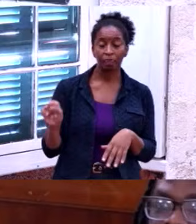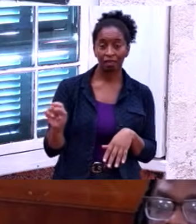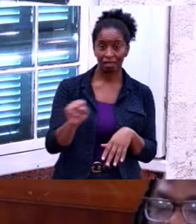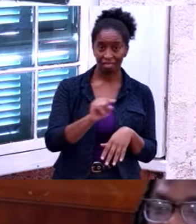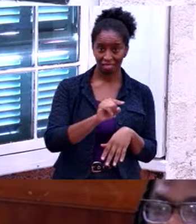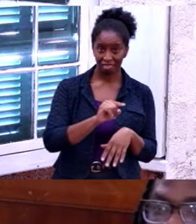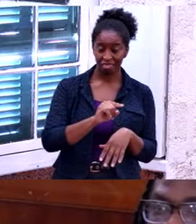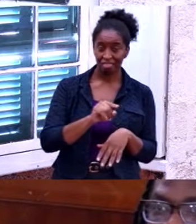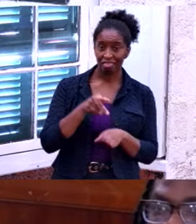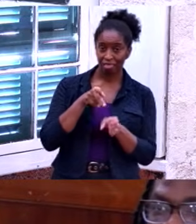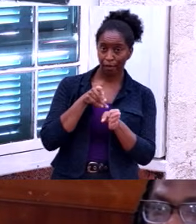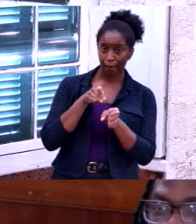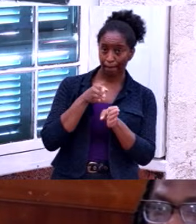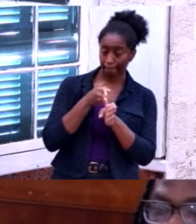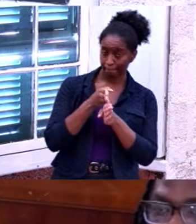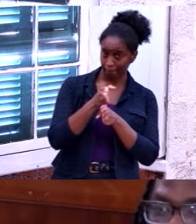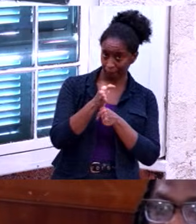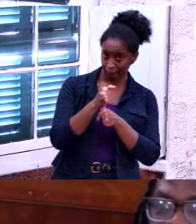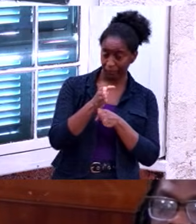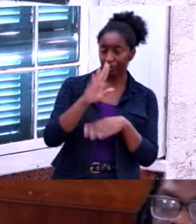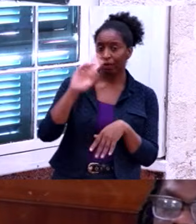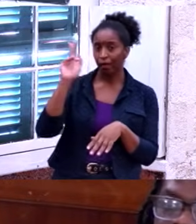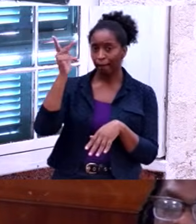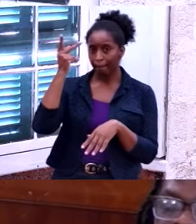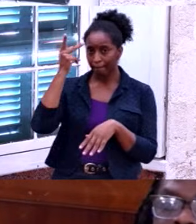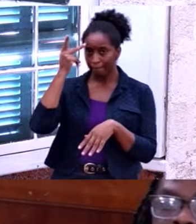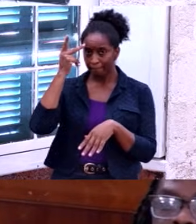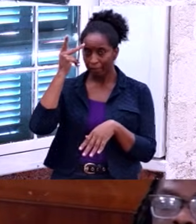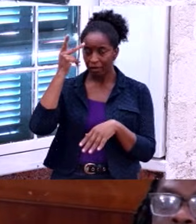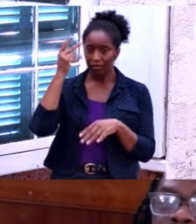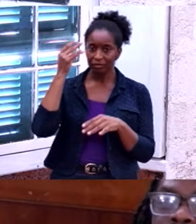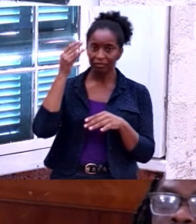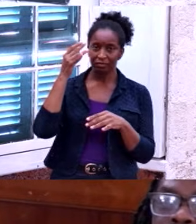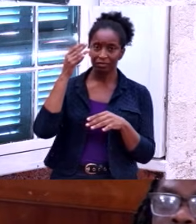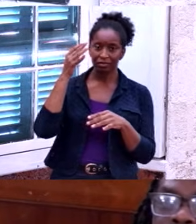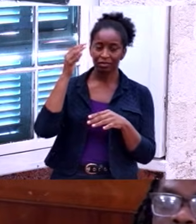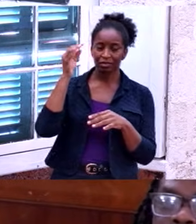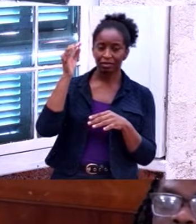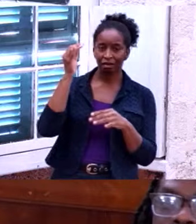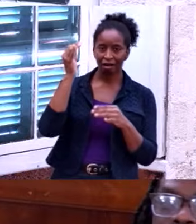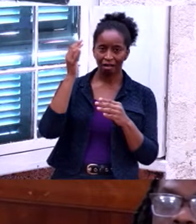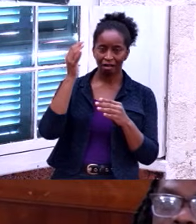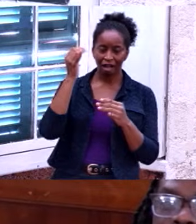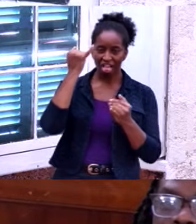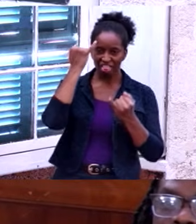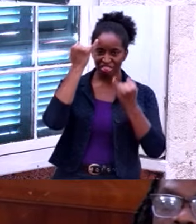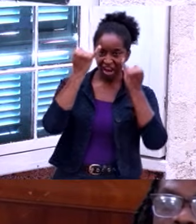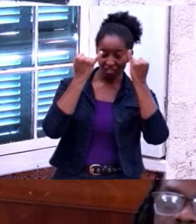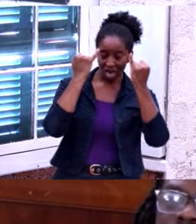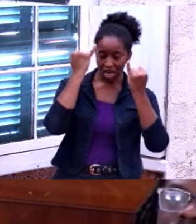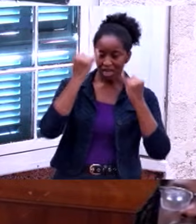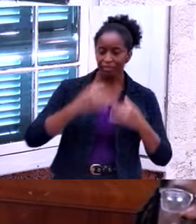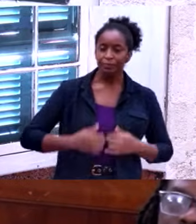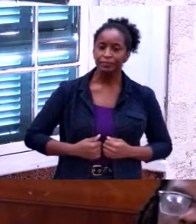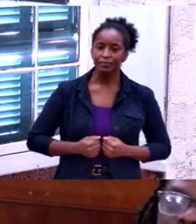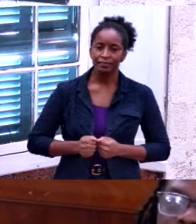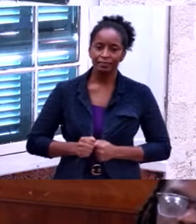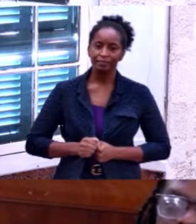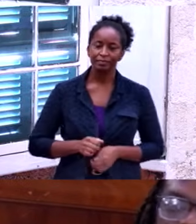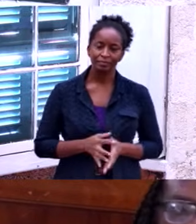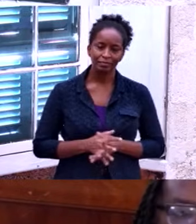practice between 12 and 1 o'clock every day on the public radio stations, will ever